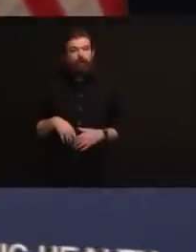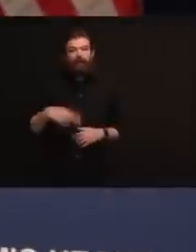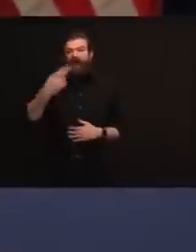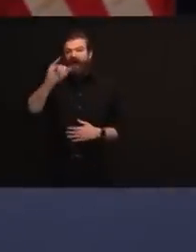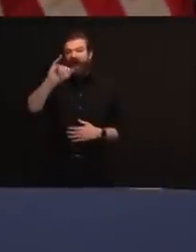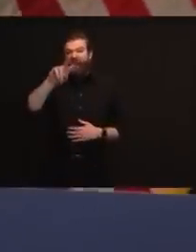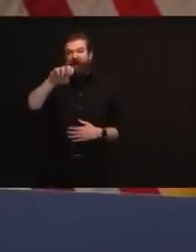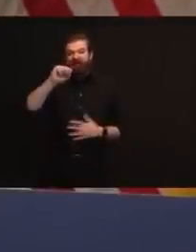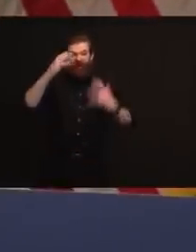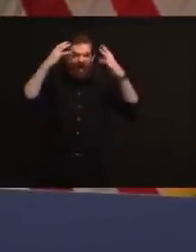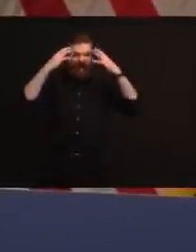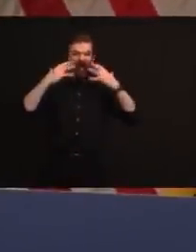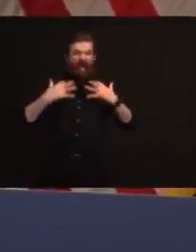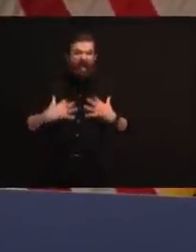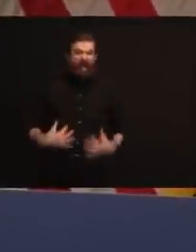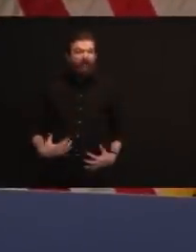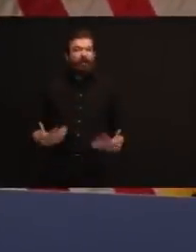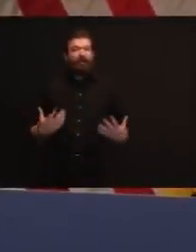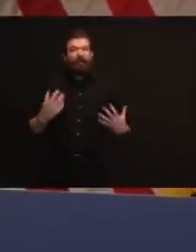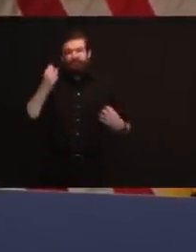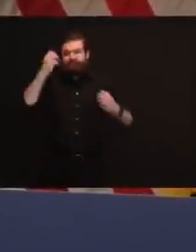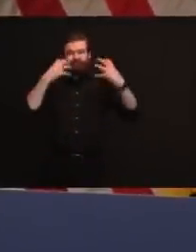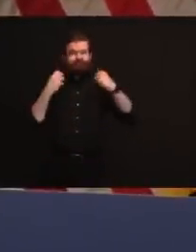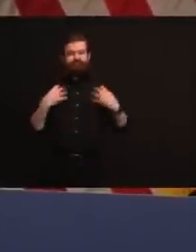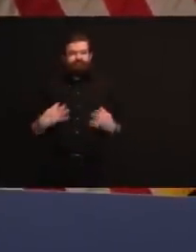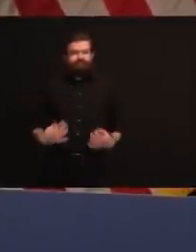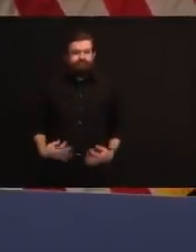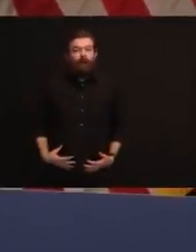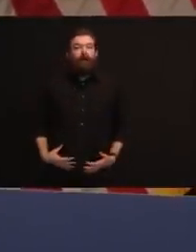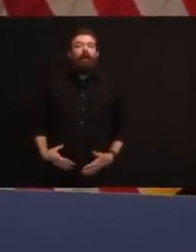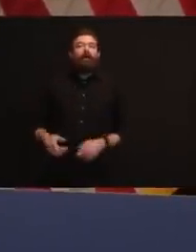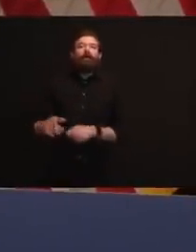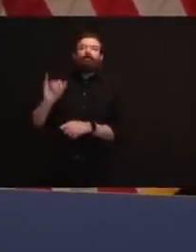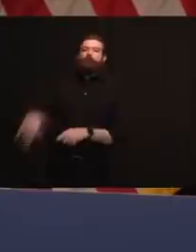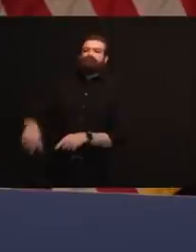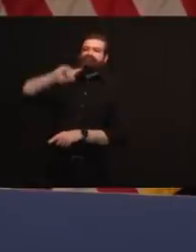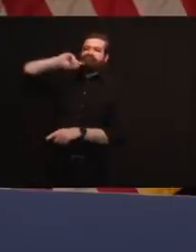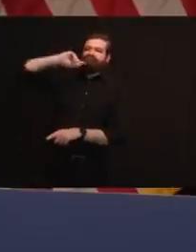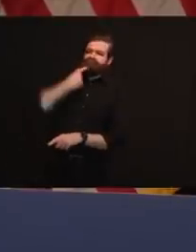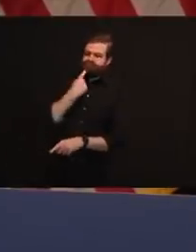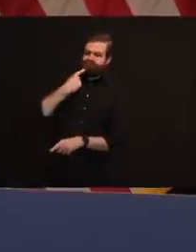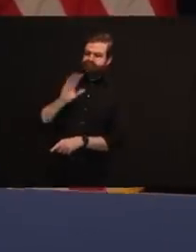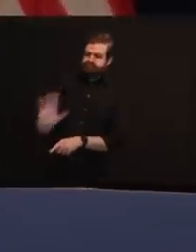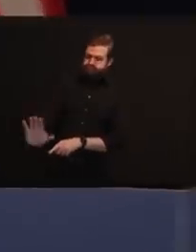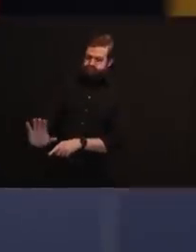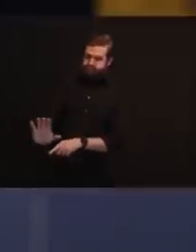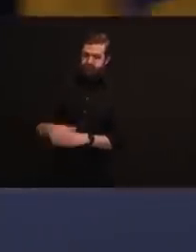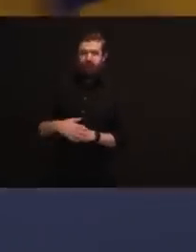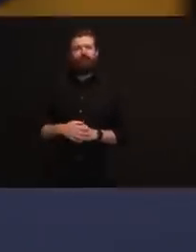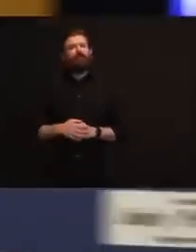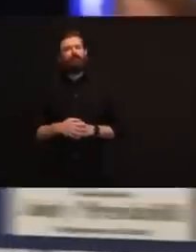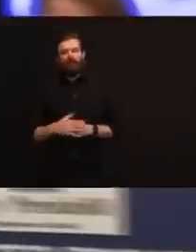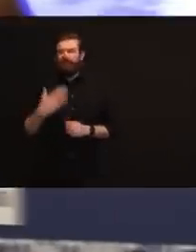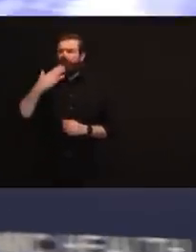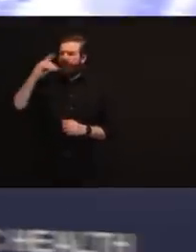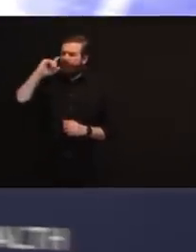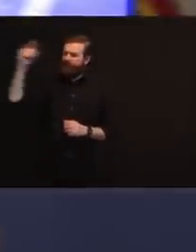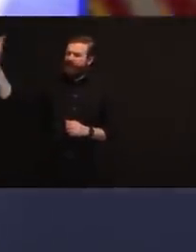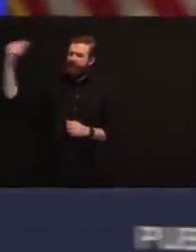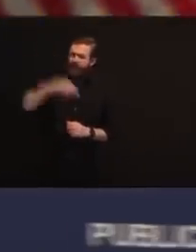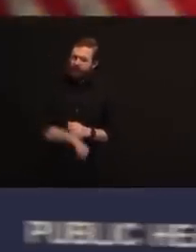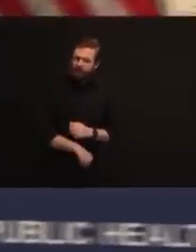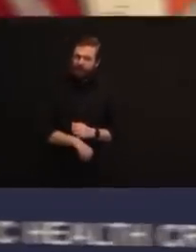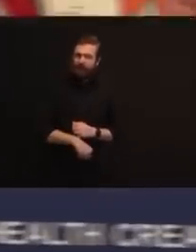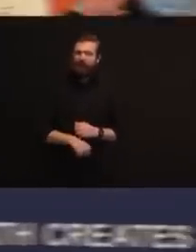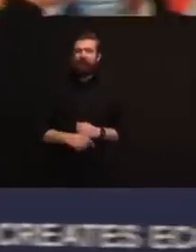body, that kind of stuff. Really helpful. Yeah. Dr. Eddie Bresnis, thank you for being here. Judy, as always, I'm going to mask up.